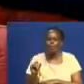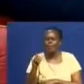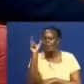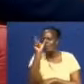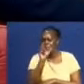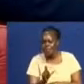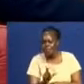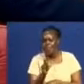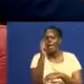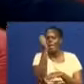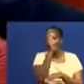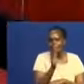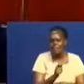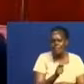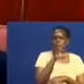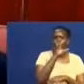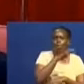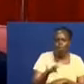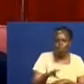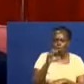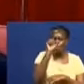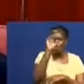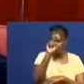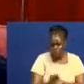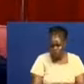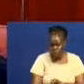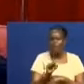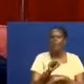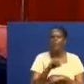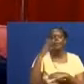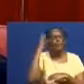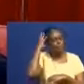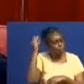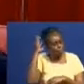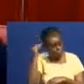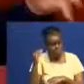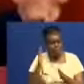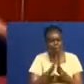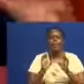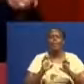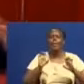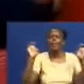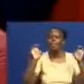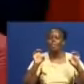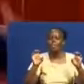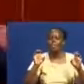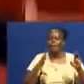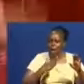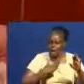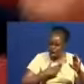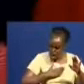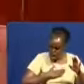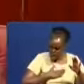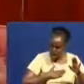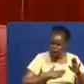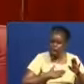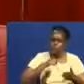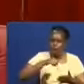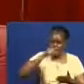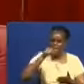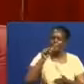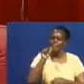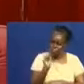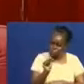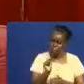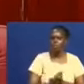go to Congo, you go to South Sudan, you go to Somalia, and you go to Ethiopia. That's what our goddamn budget